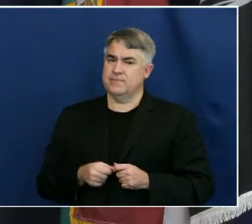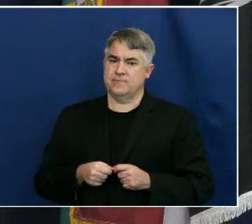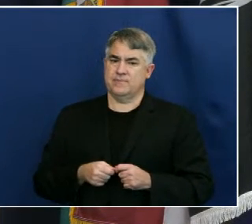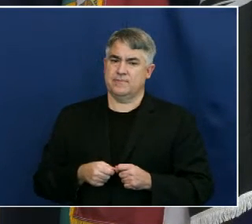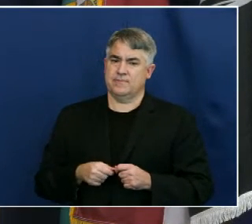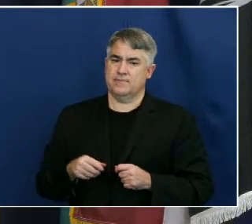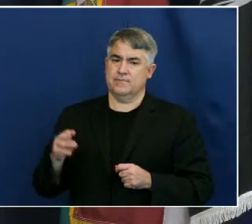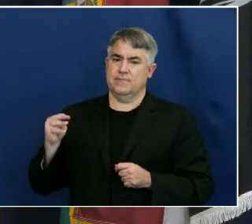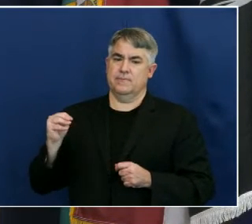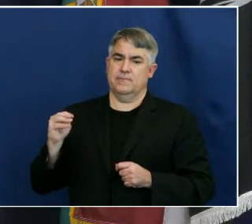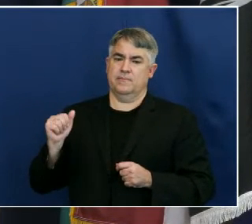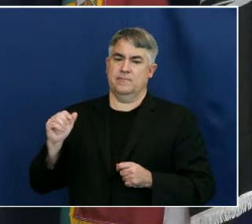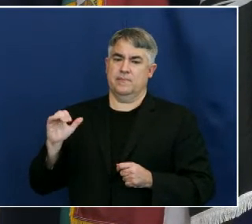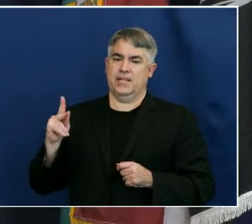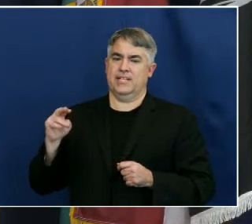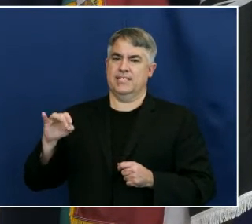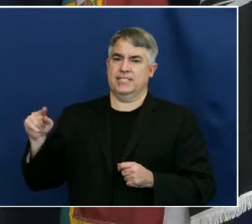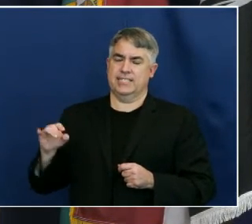Voice of San Diego.